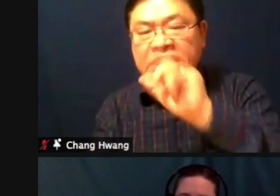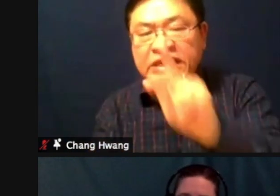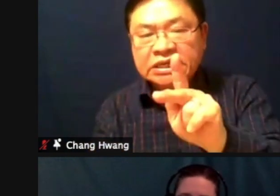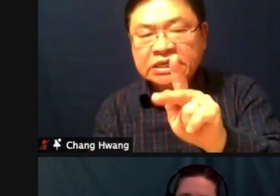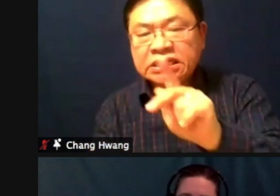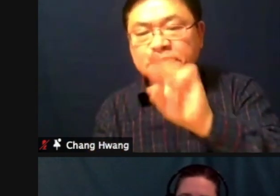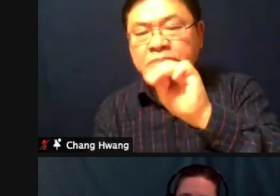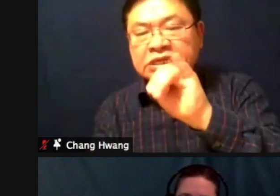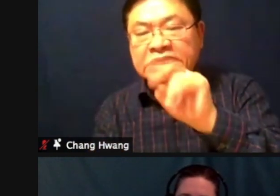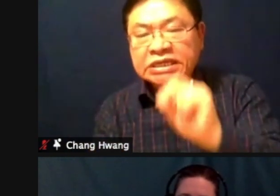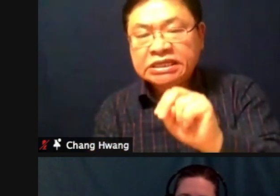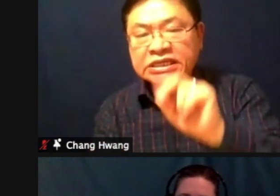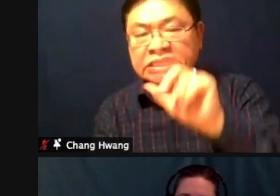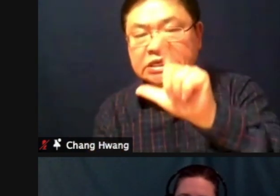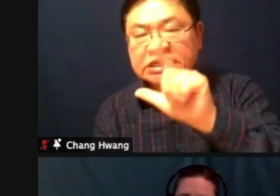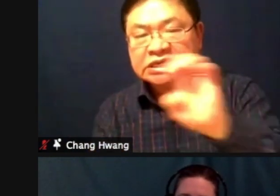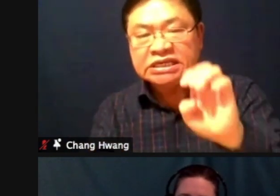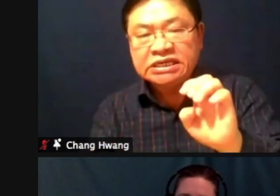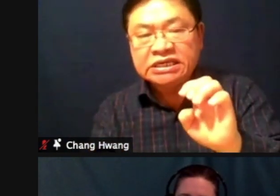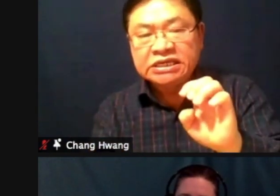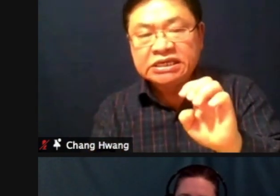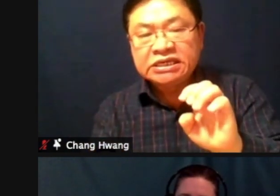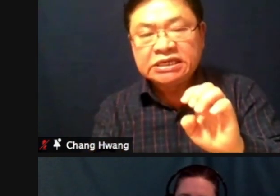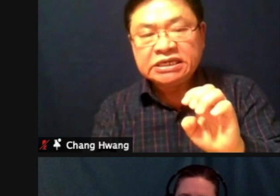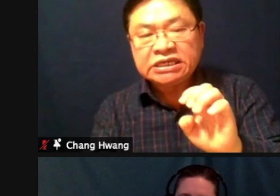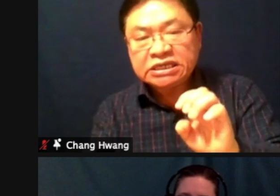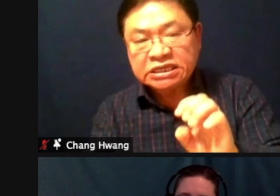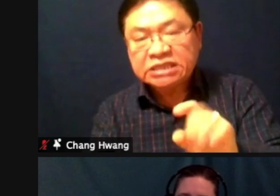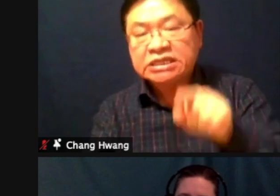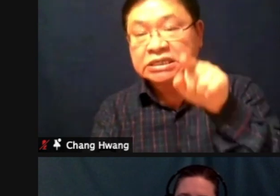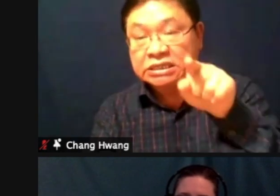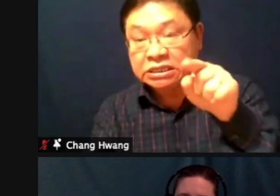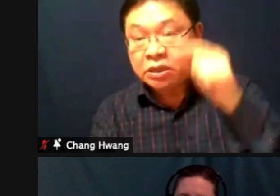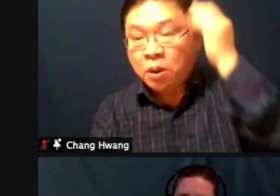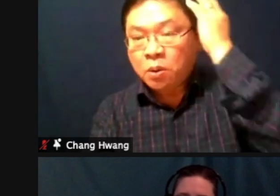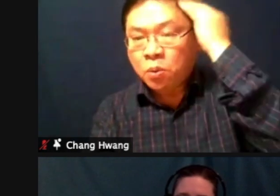her friend, fellow missionary, Ik-min Lee,